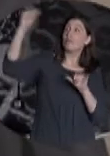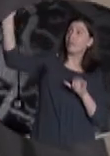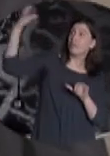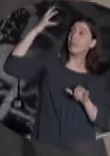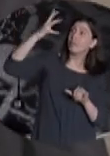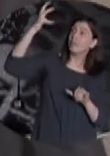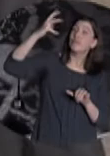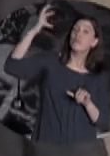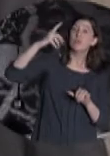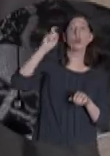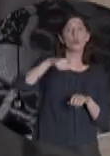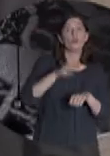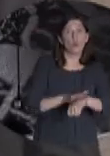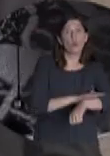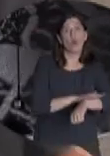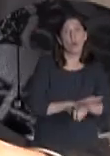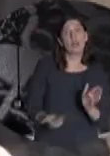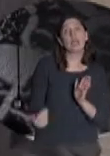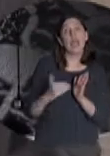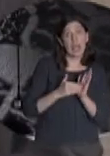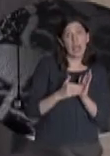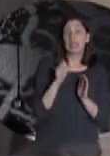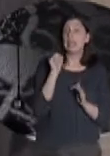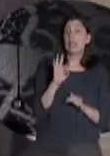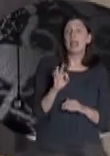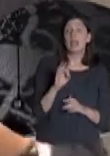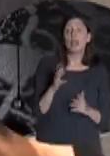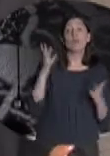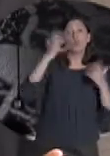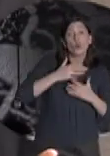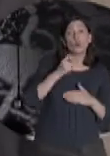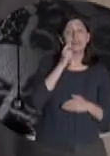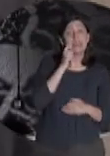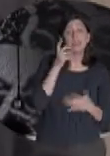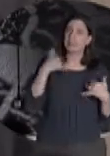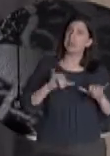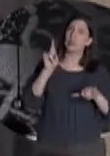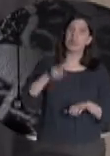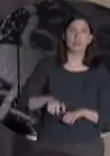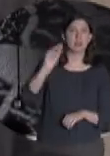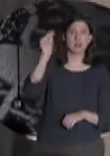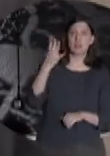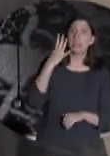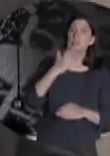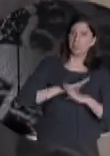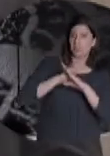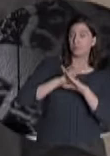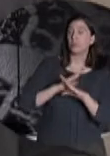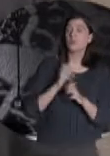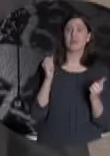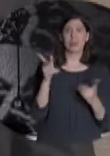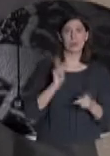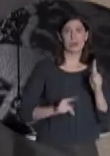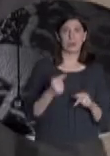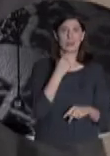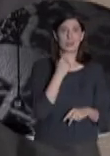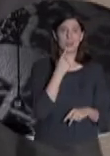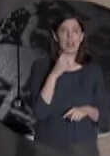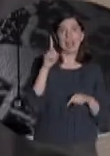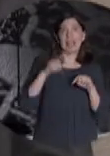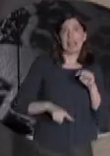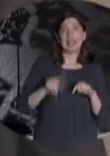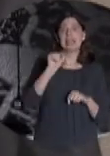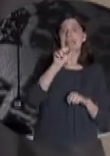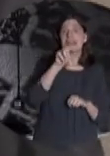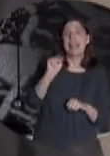reapply. And even if you have a darker skin tone, you still need sunscreen. A lot of people say, well, I can't get a tan if I'm wearing sunscreen.